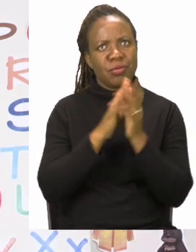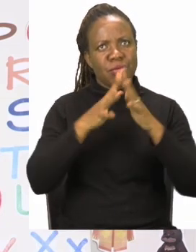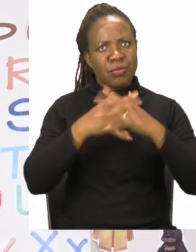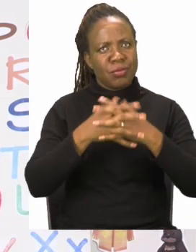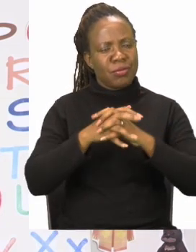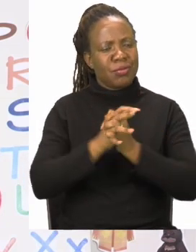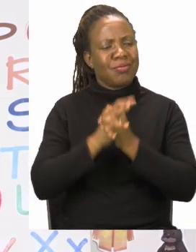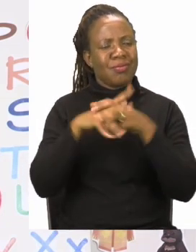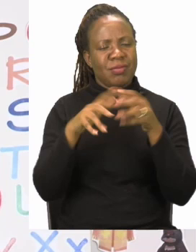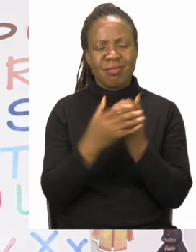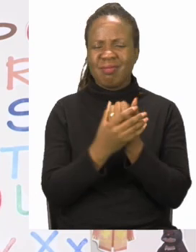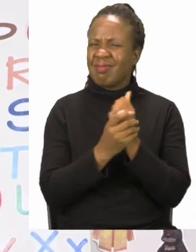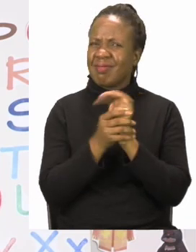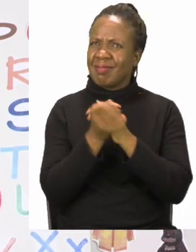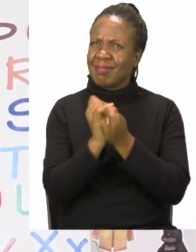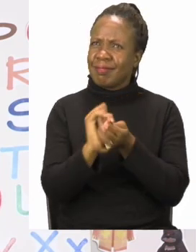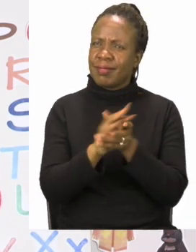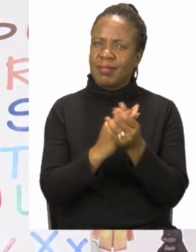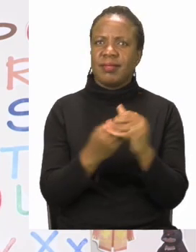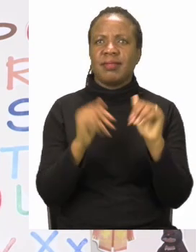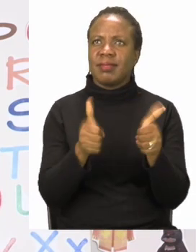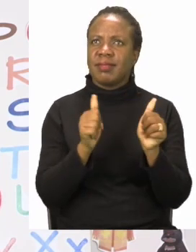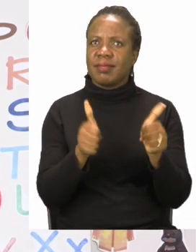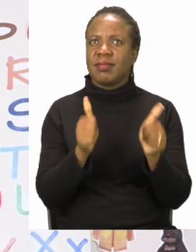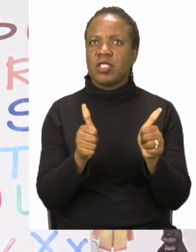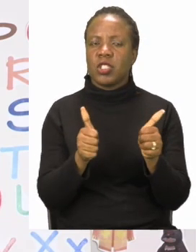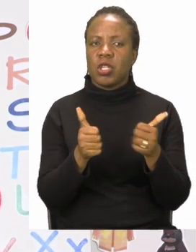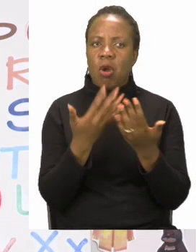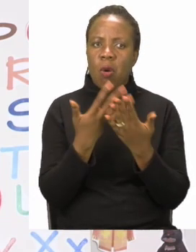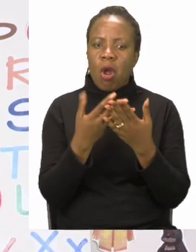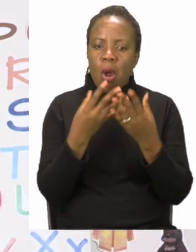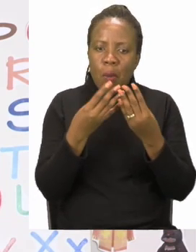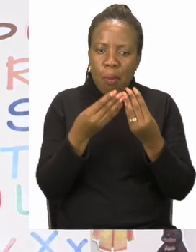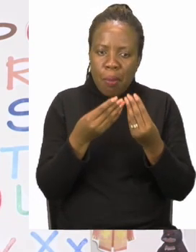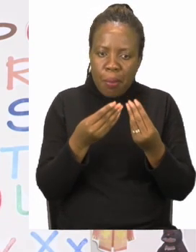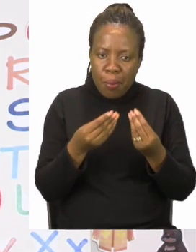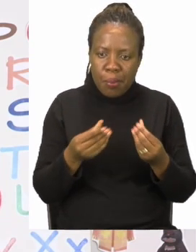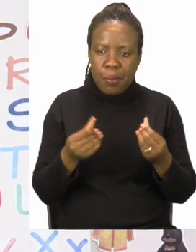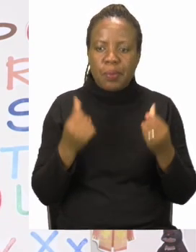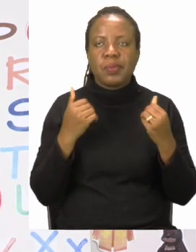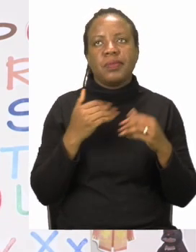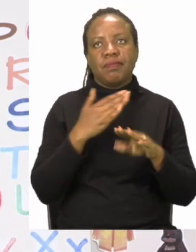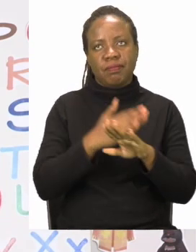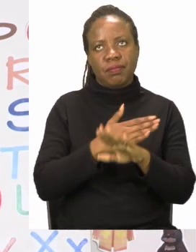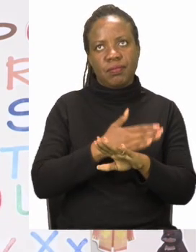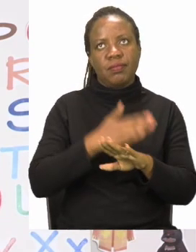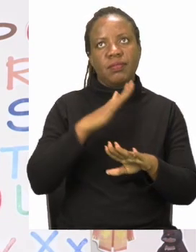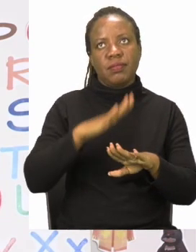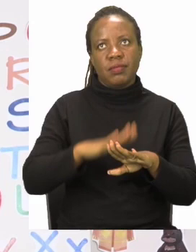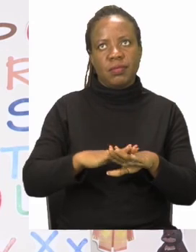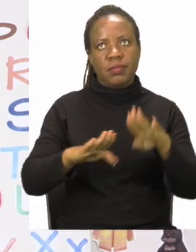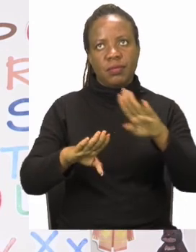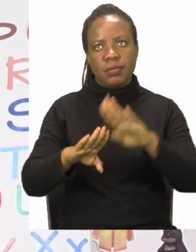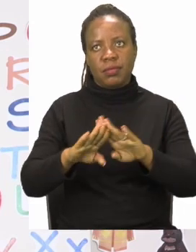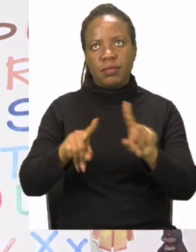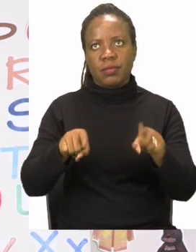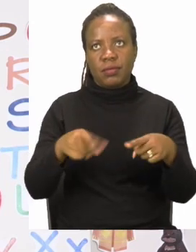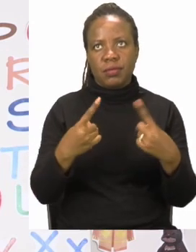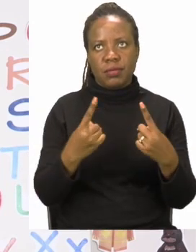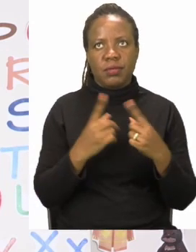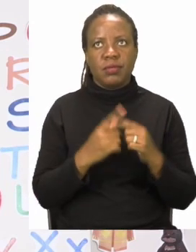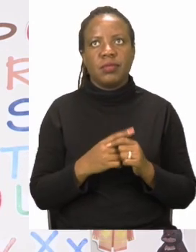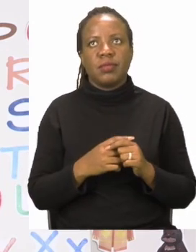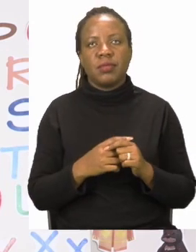rub it in nicely and wait for your hands to dry before you touch anything. Let's